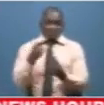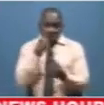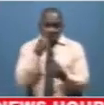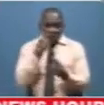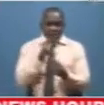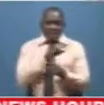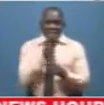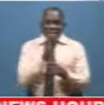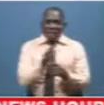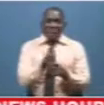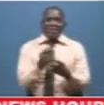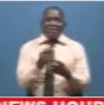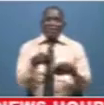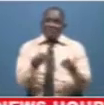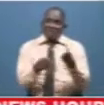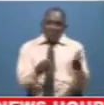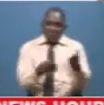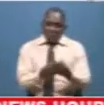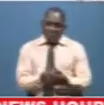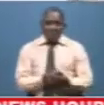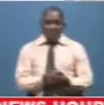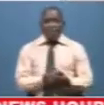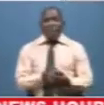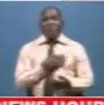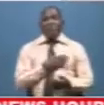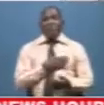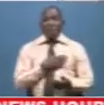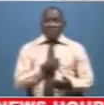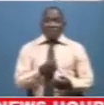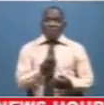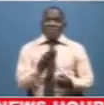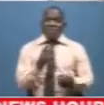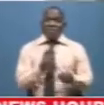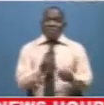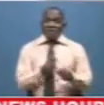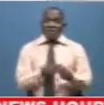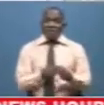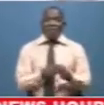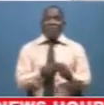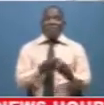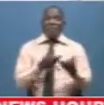not been able to sell there.